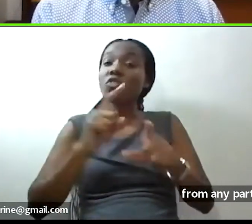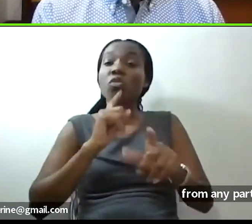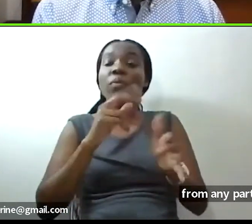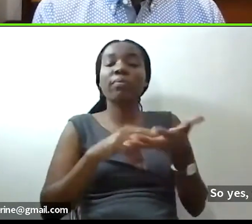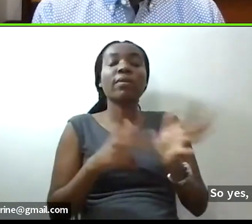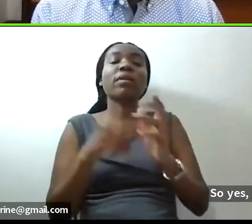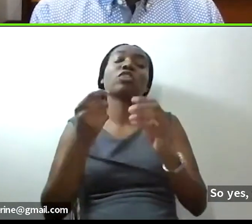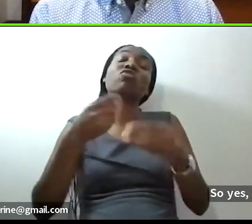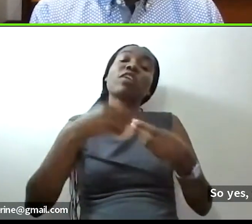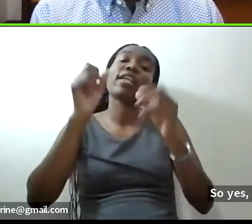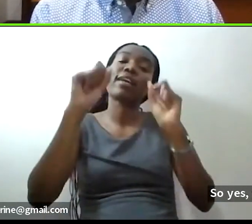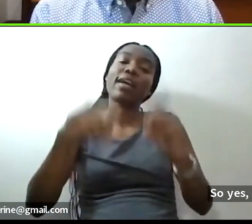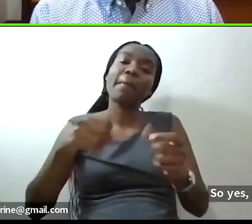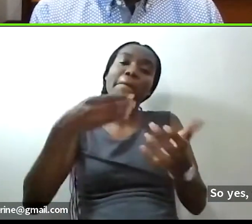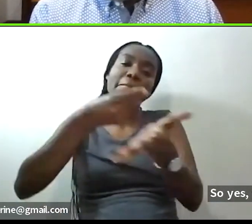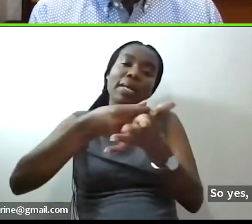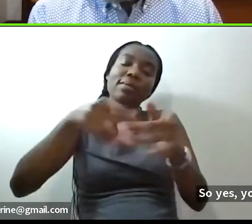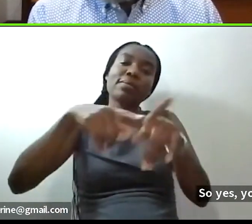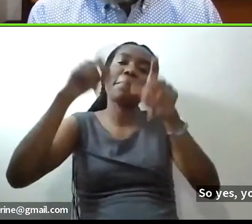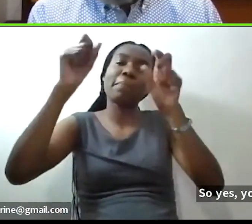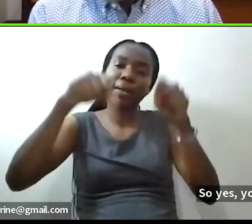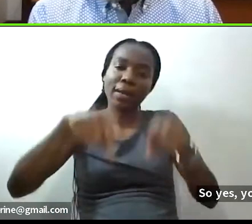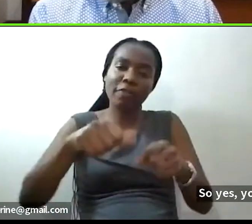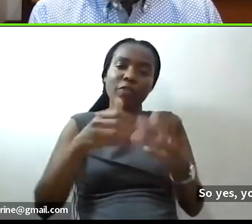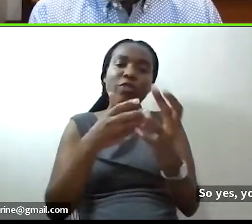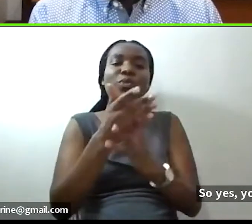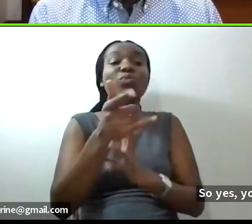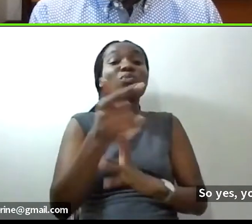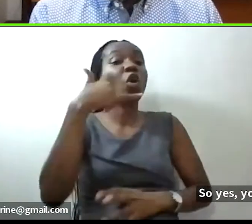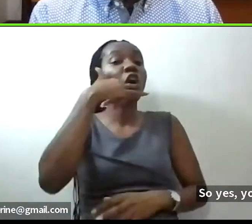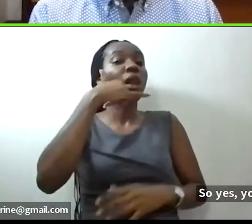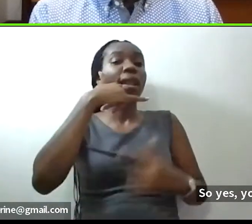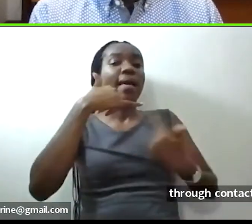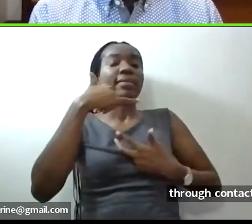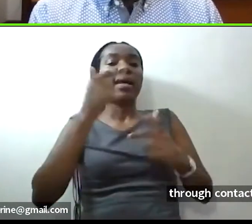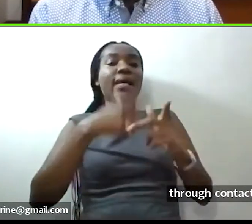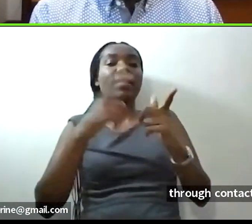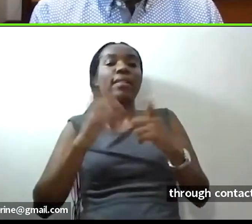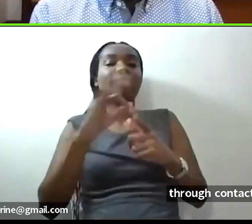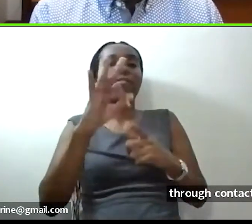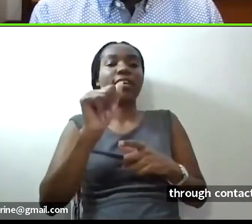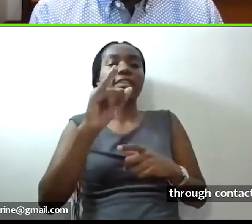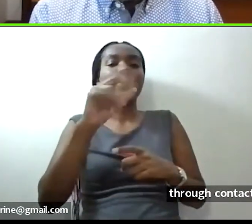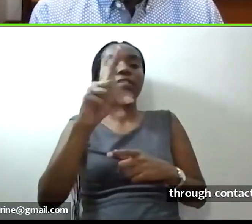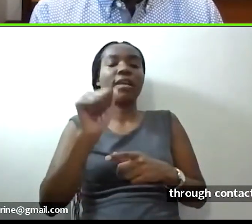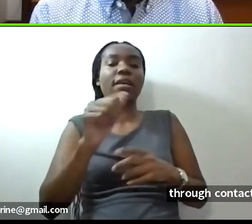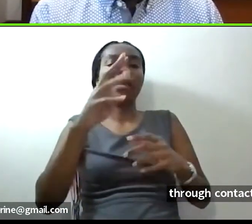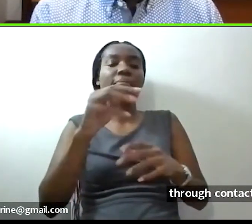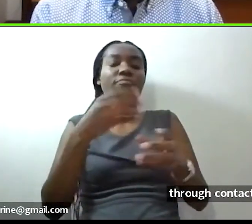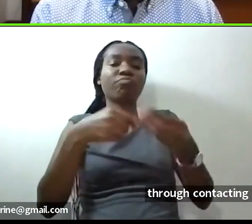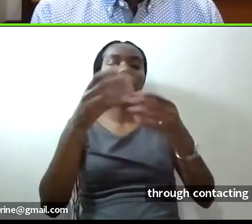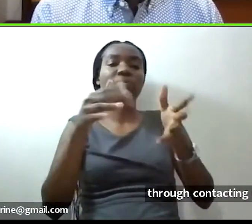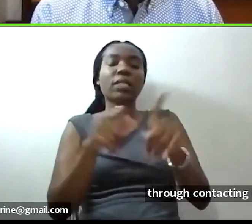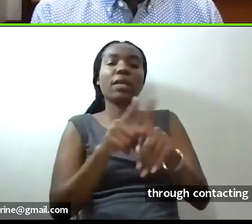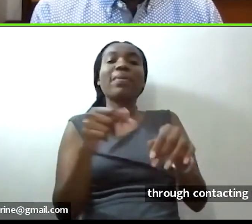buy through contacting us through the app, the FIDA M Trader, or as I said earlier, if you need details